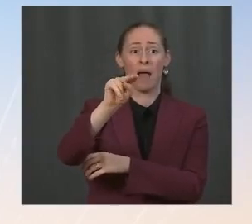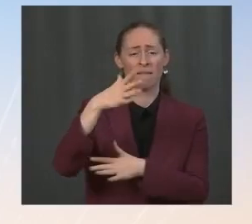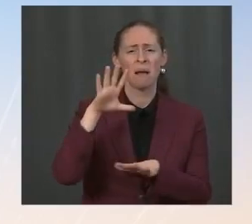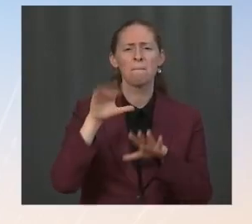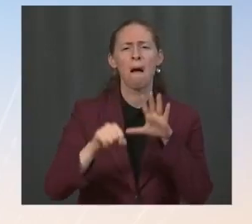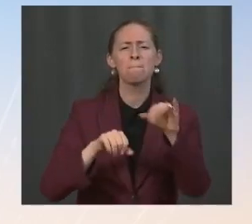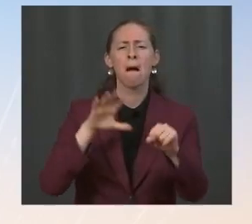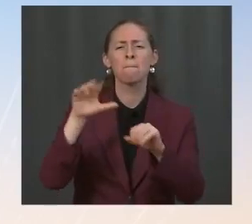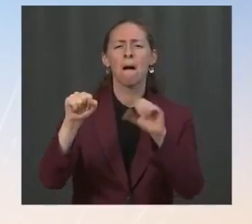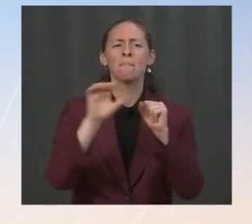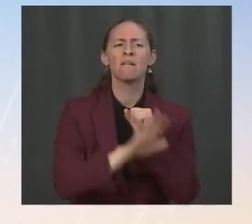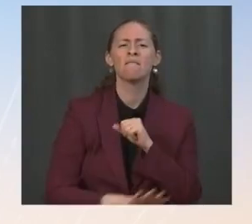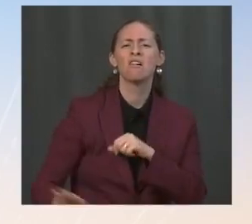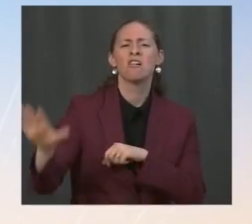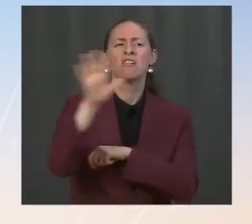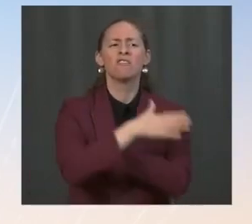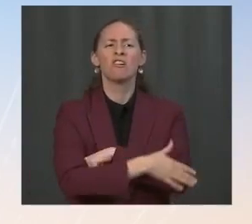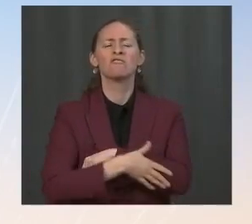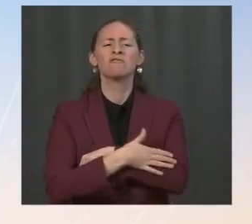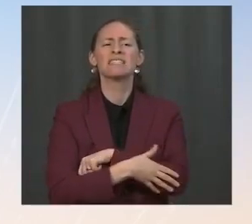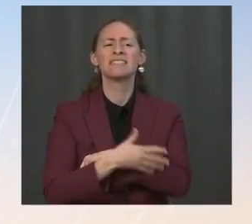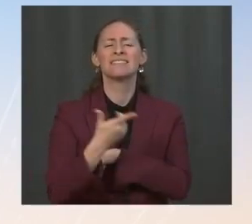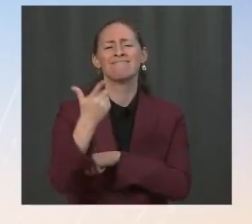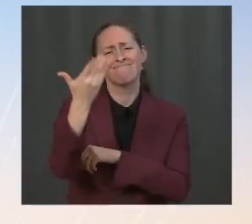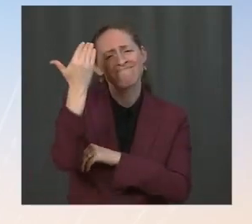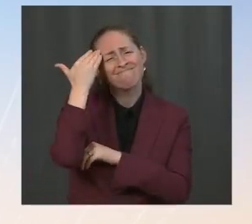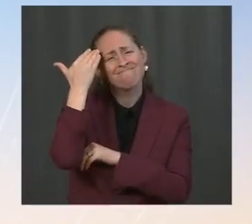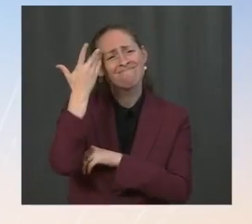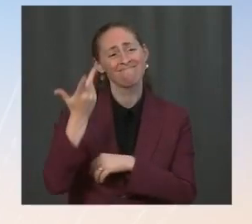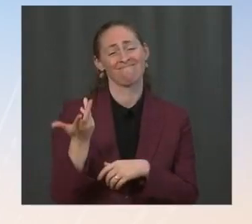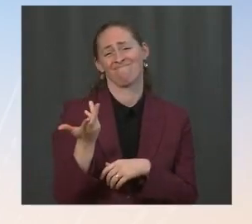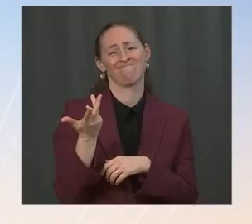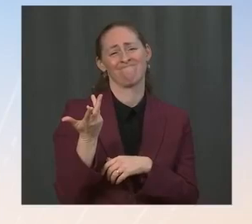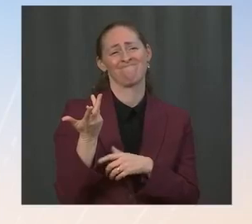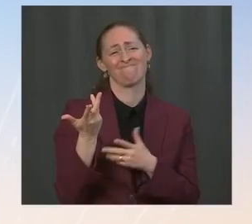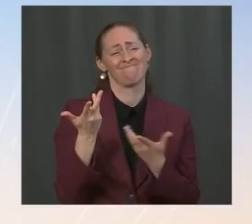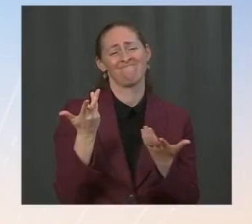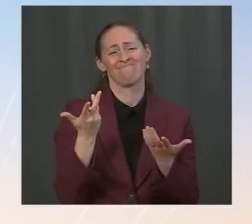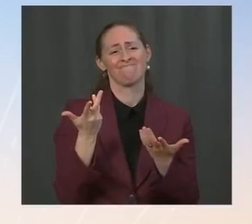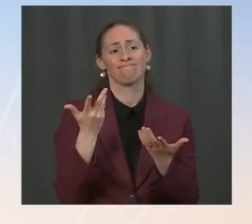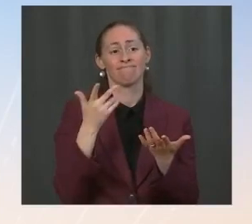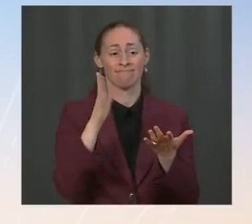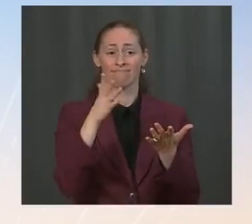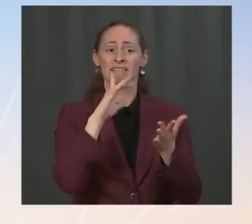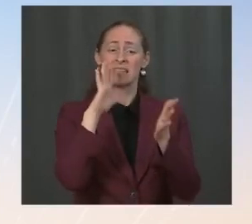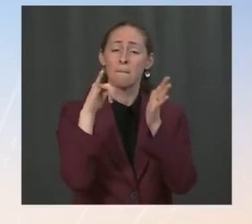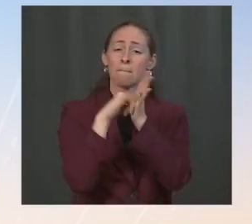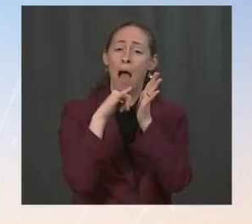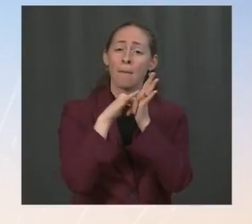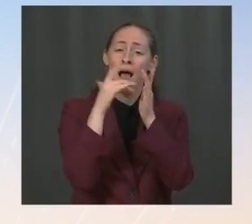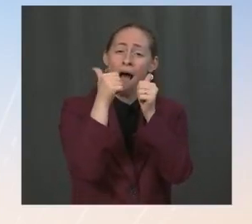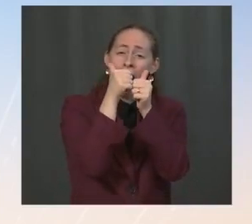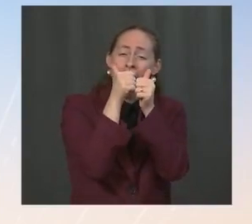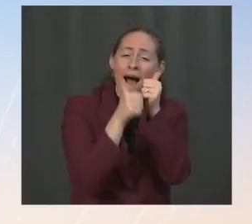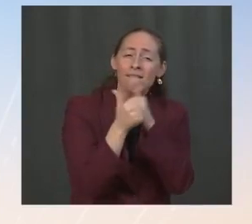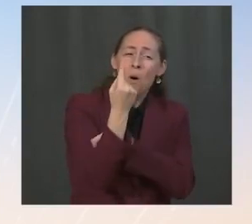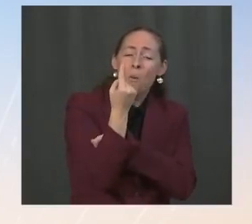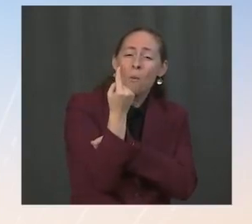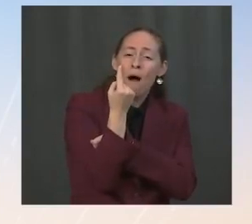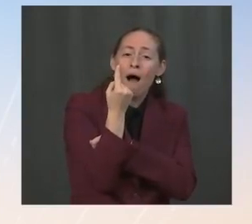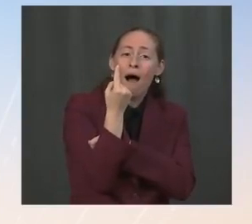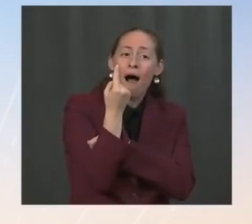our preference, as you all know well, it is not going to be possible for every single Afghan, millions potentially, who want to